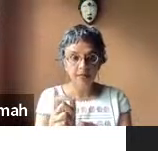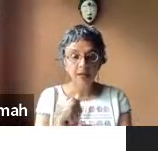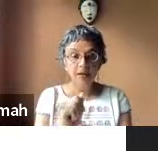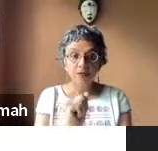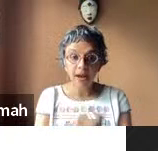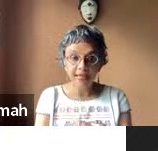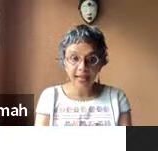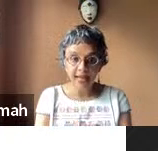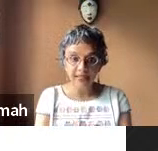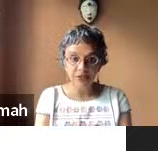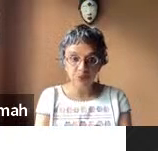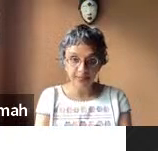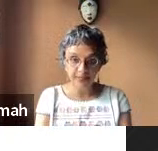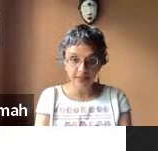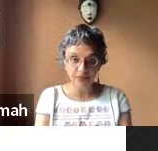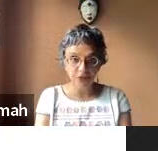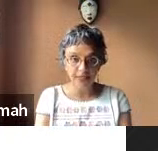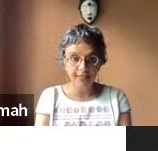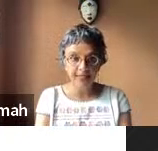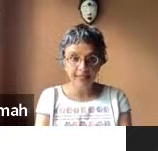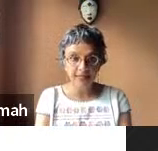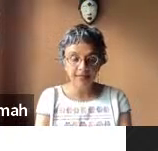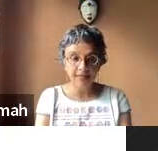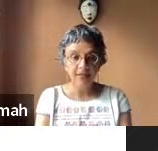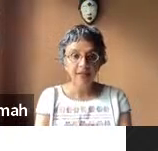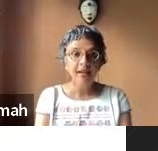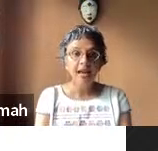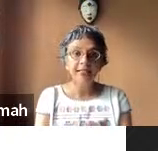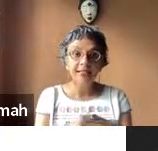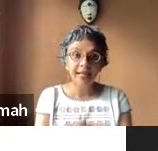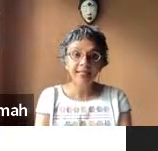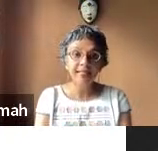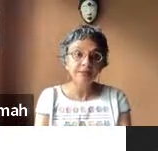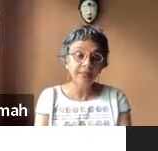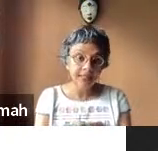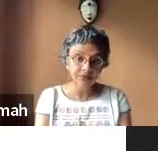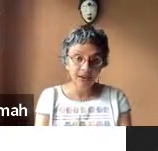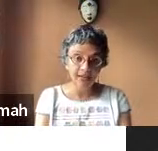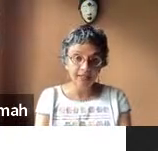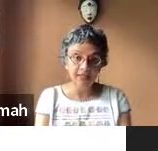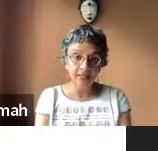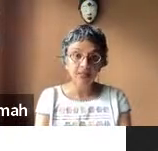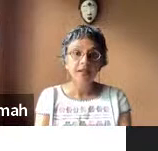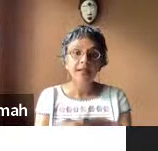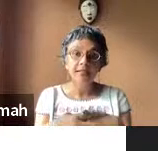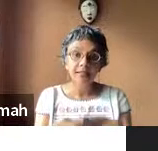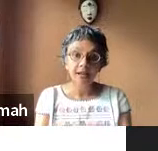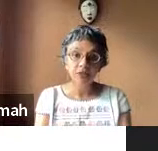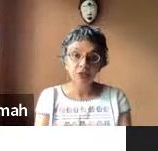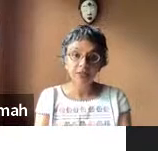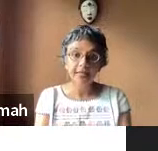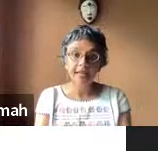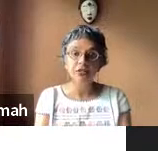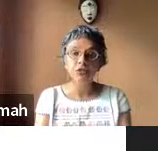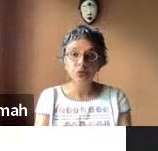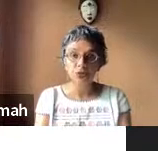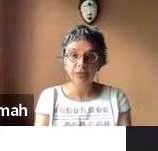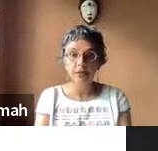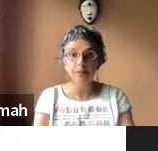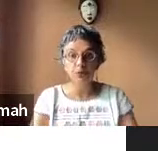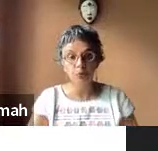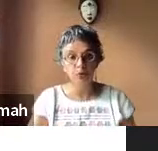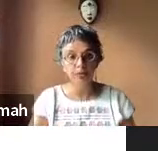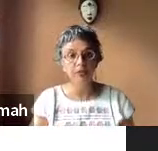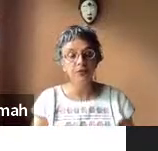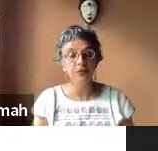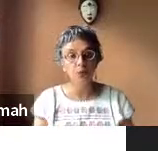non-profit, financed relative to need, and collectively defined in culturally and